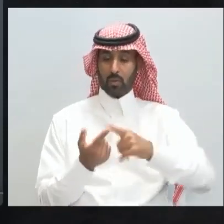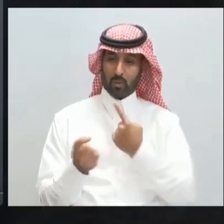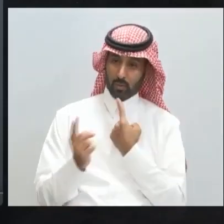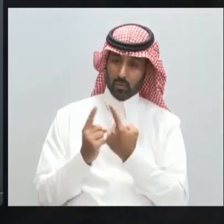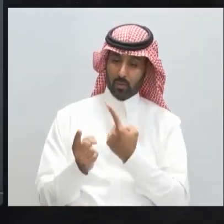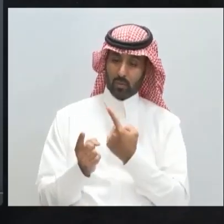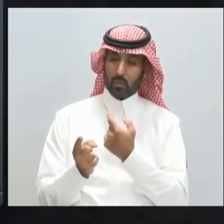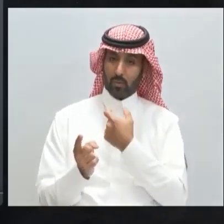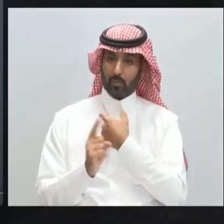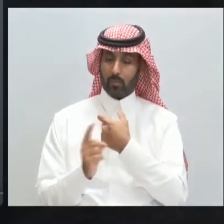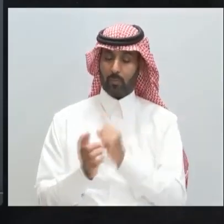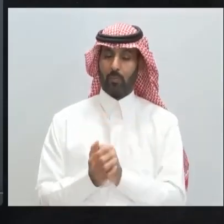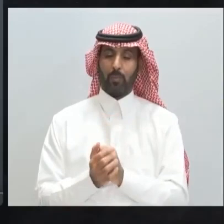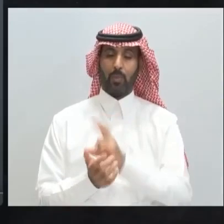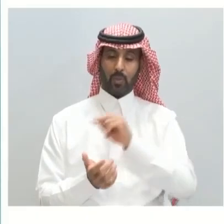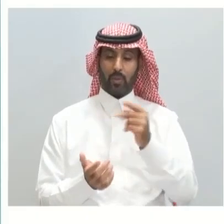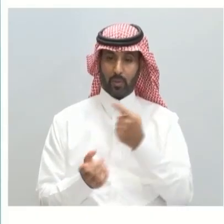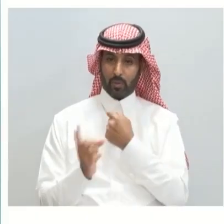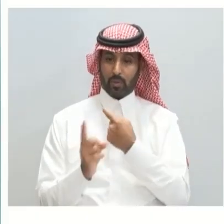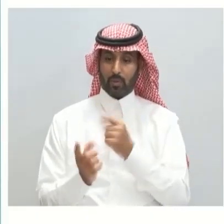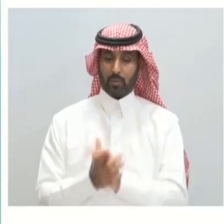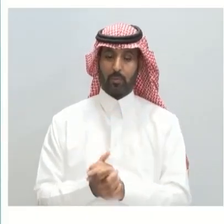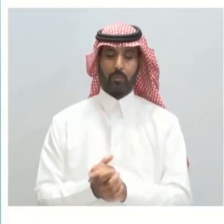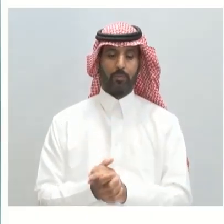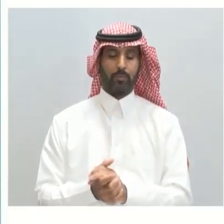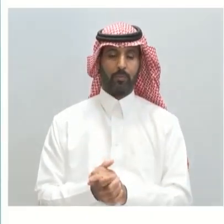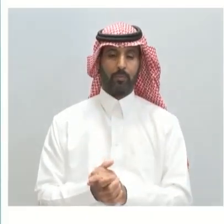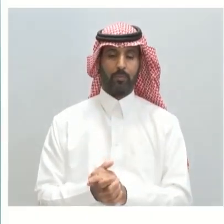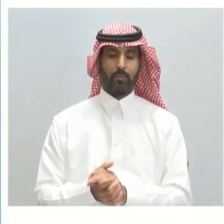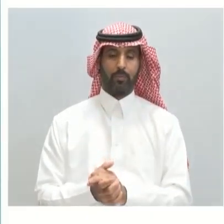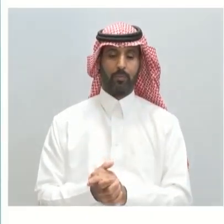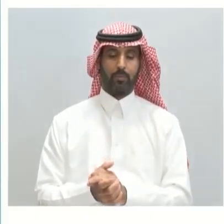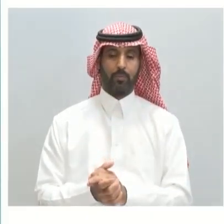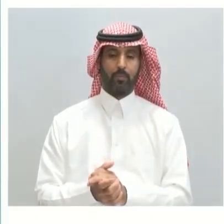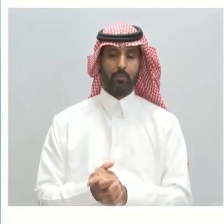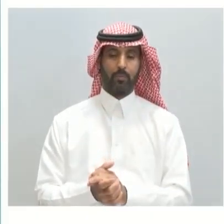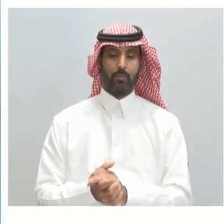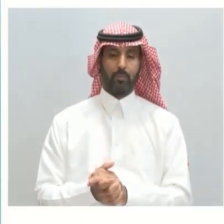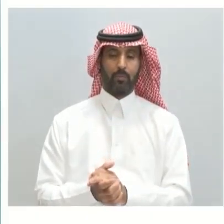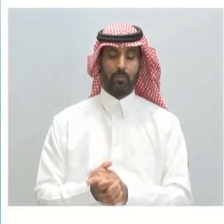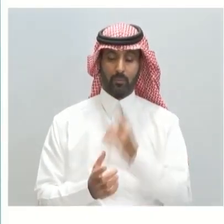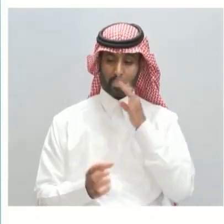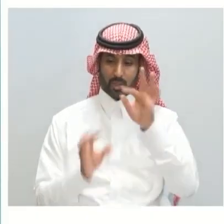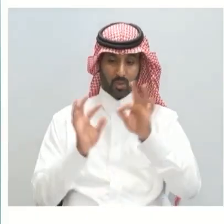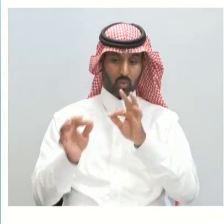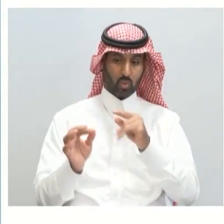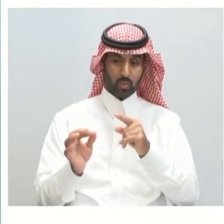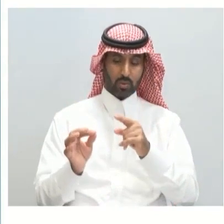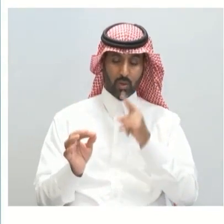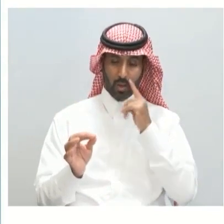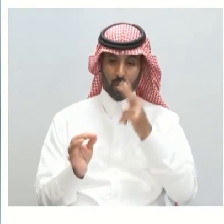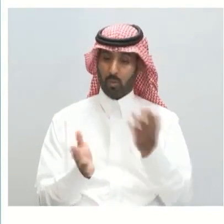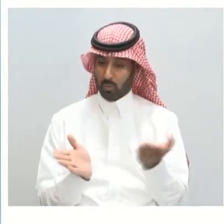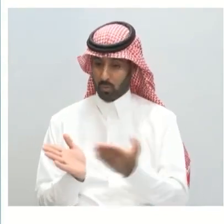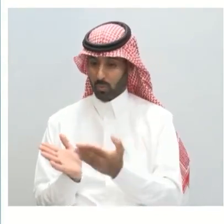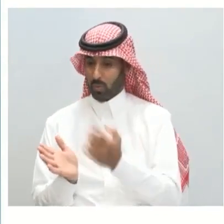as an interview, just like the reporter and Mr. Ali. So role play with a partner. Choose a celebrity to